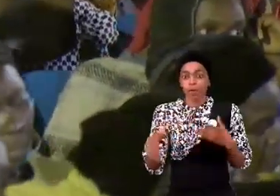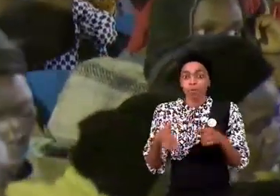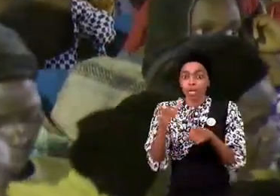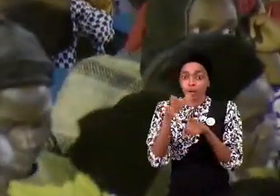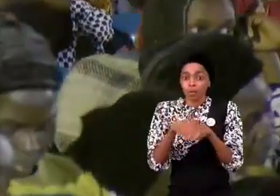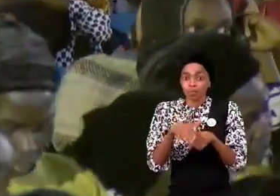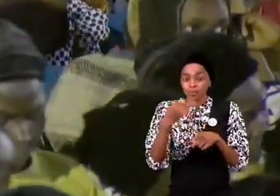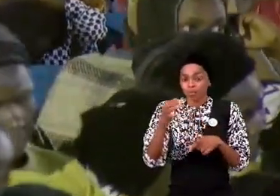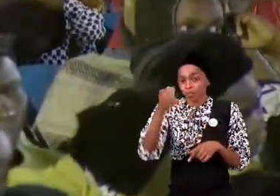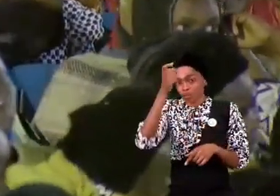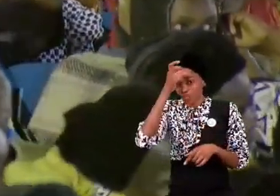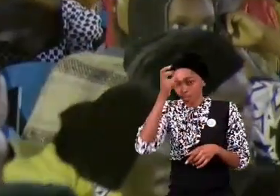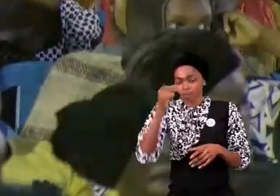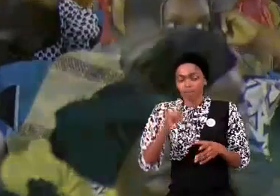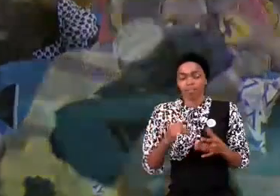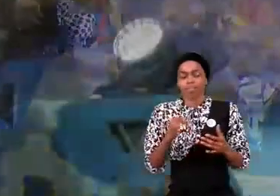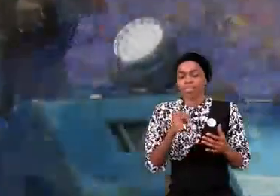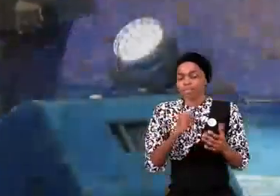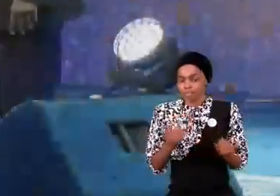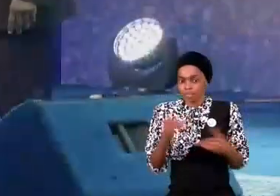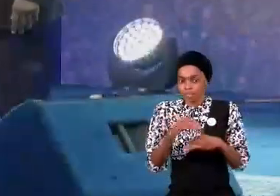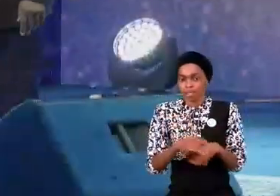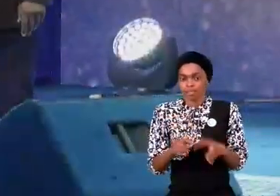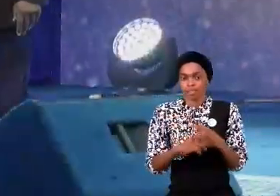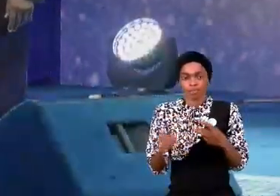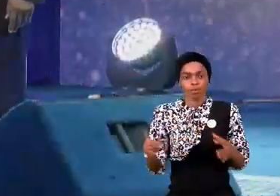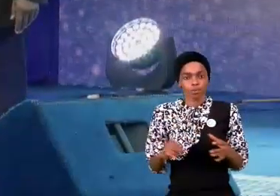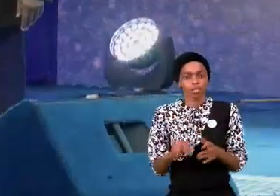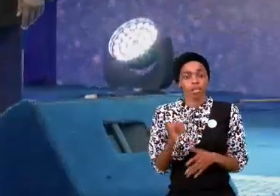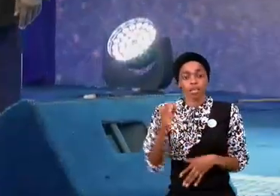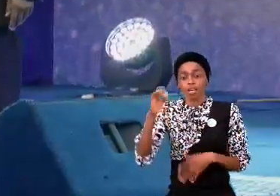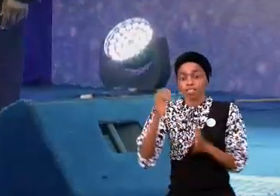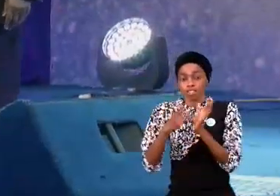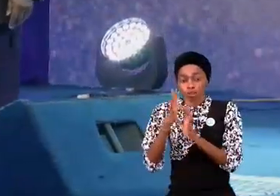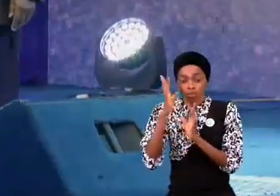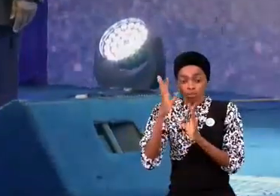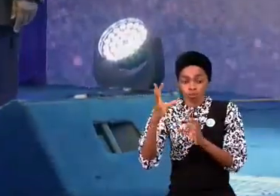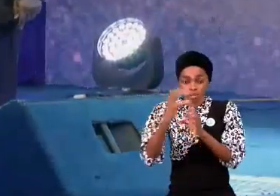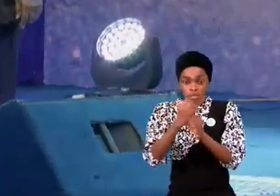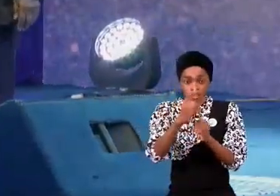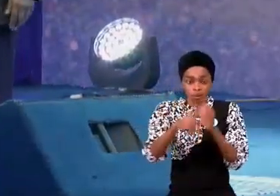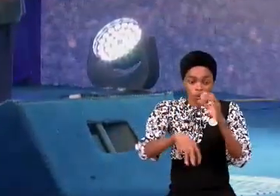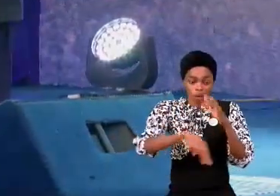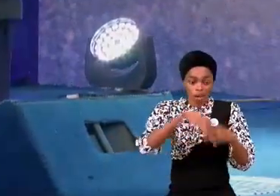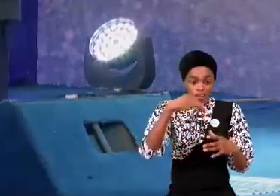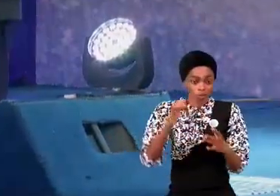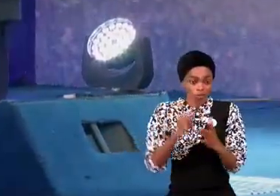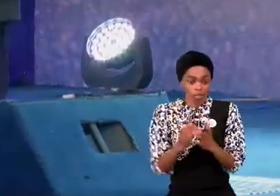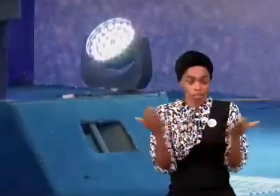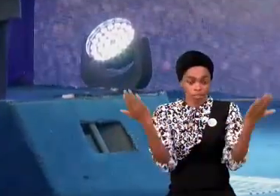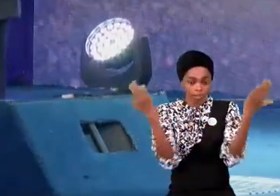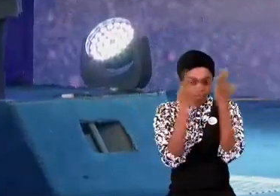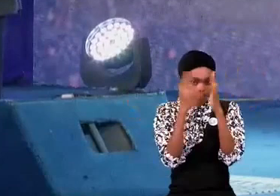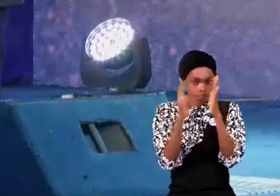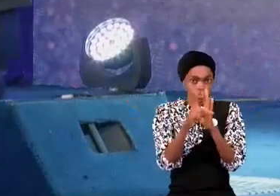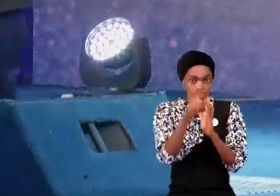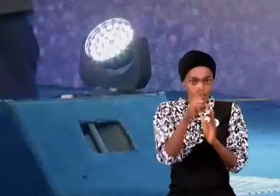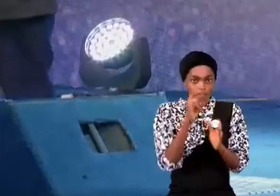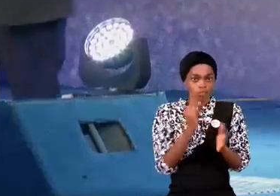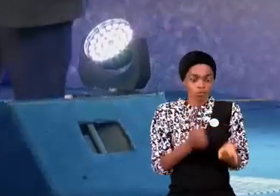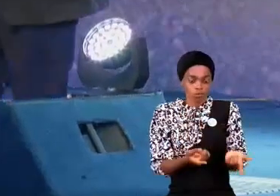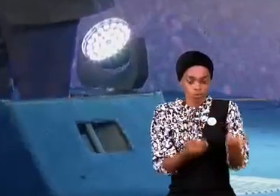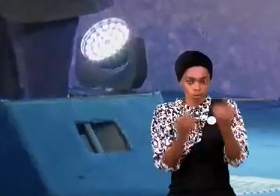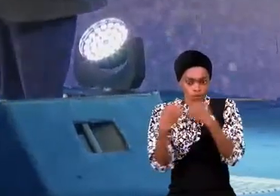you out of that darkness and you come to the kingdom of his dear son. Look at